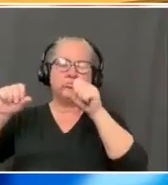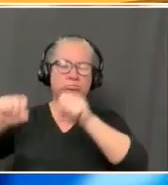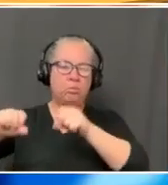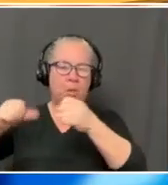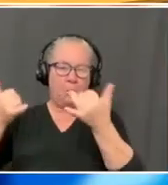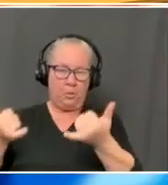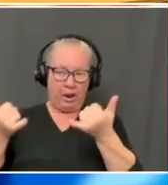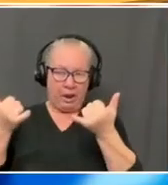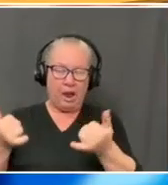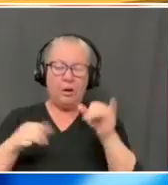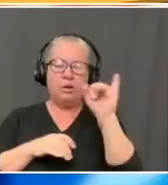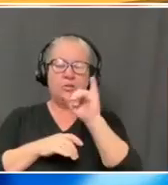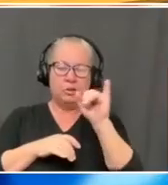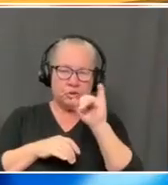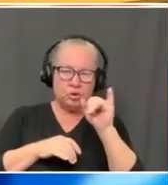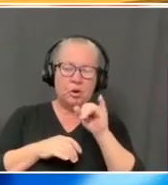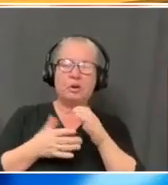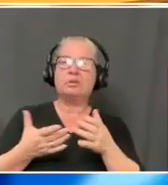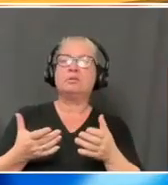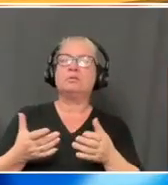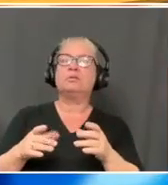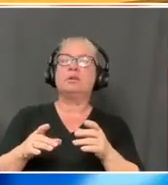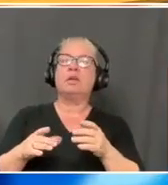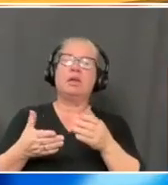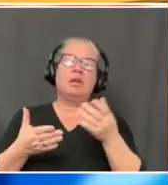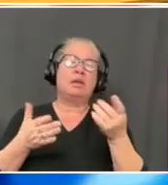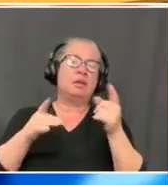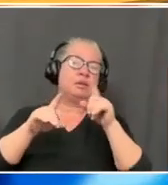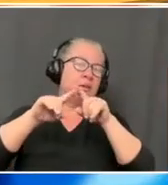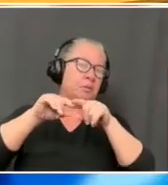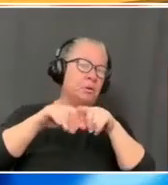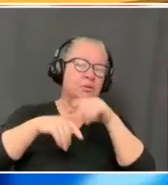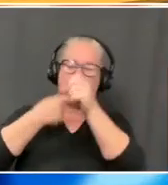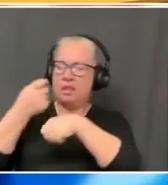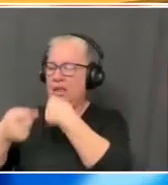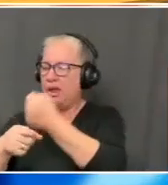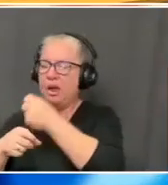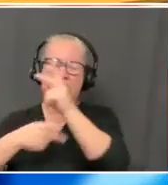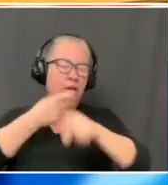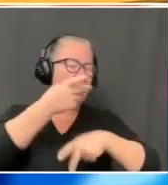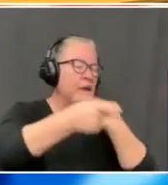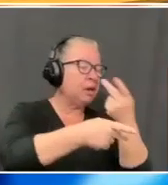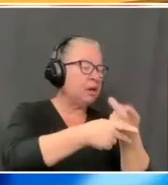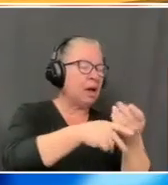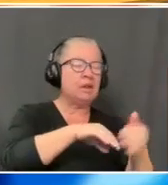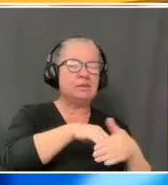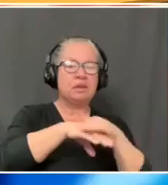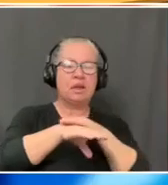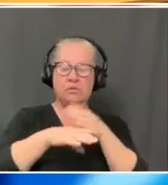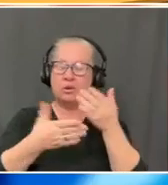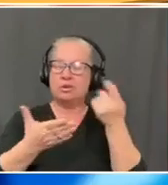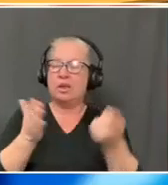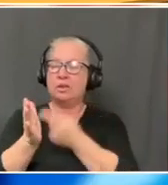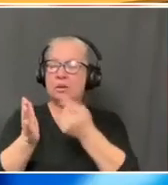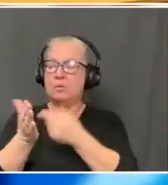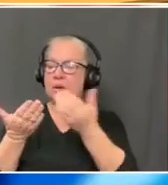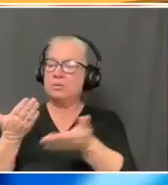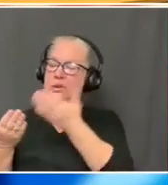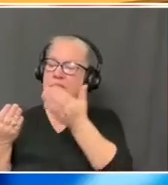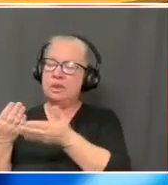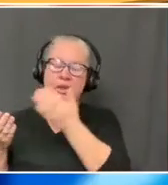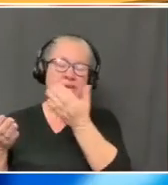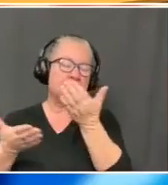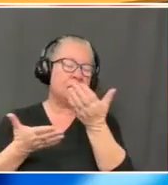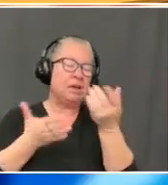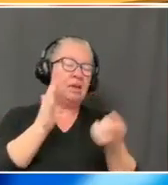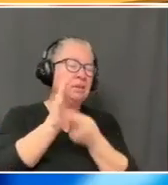on the year, sometimes coverage and certain types of coverage is easier to get. Sometimes it's harder to get. Sometimes it becomes more expensive and